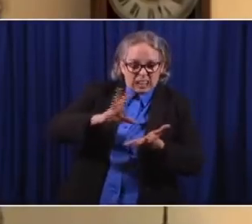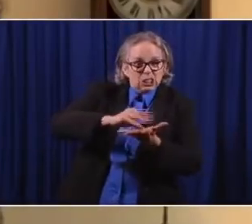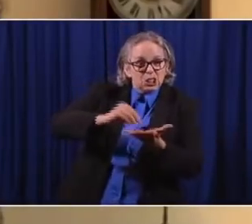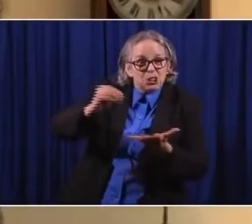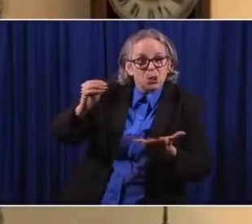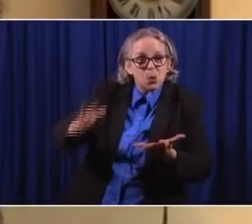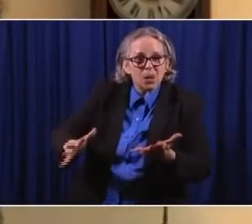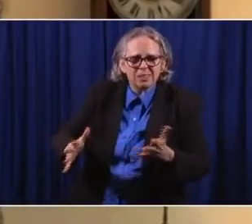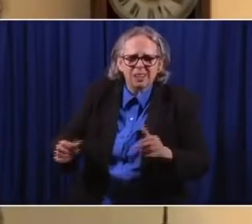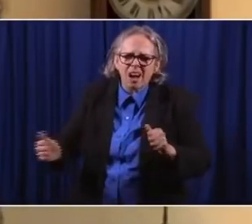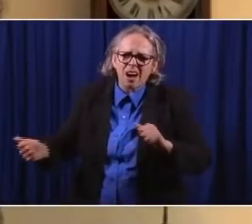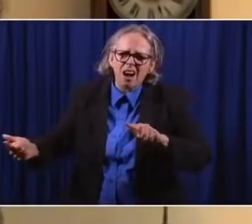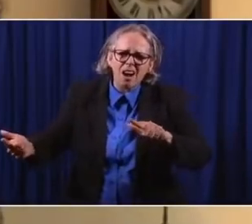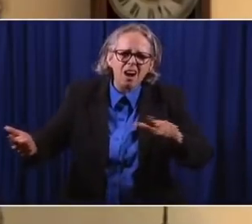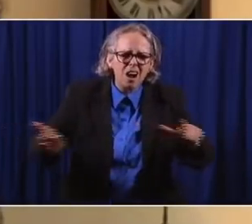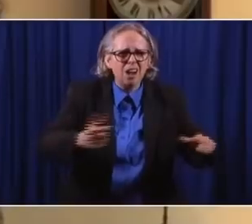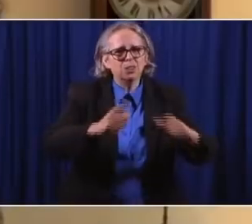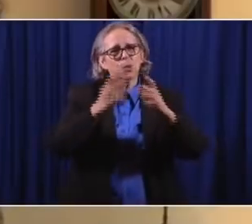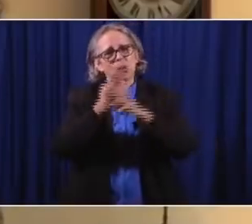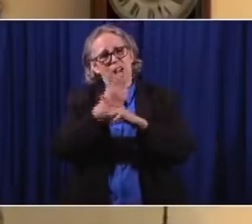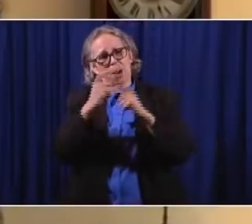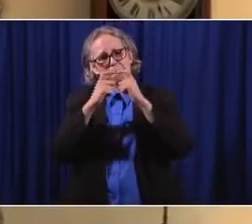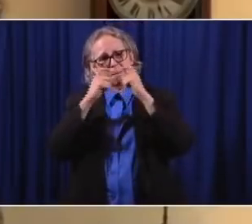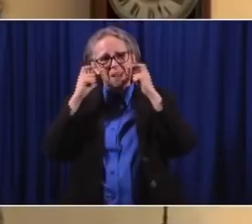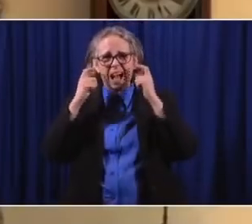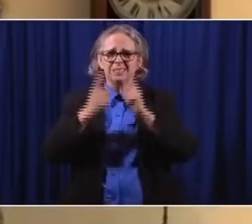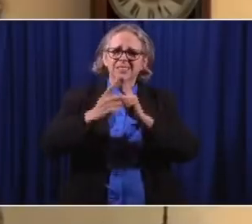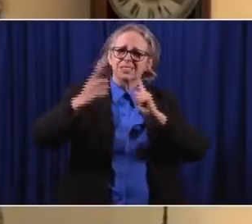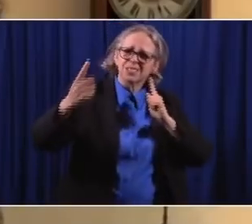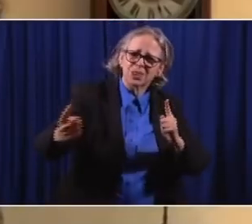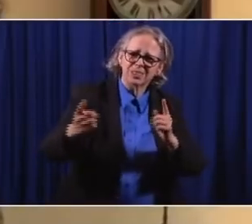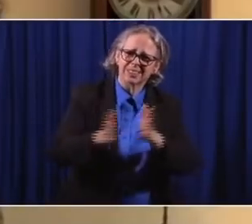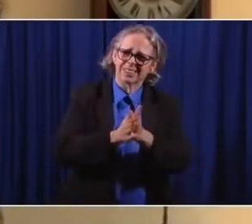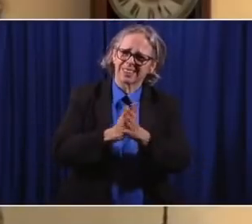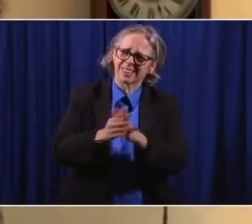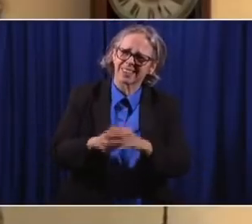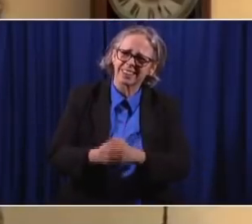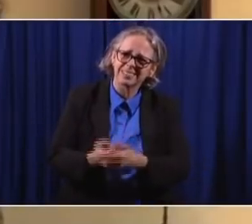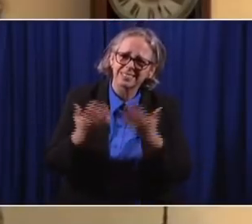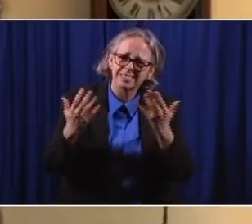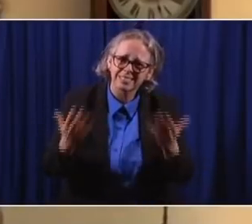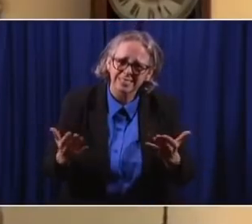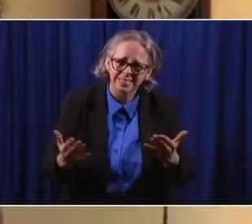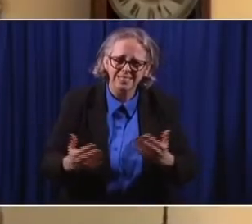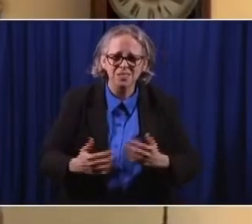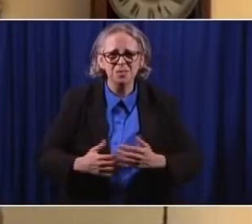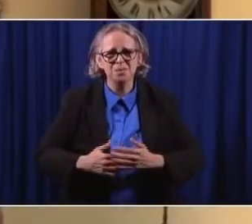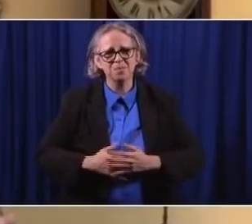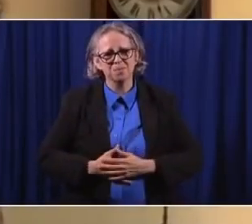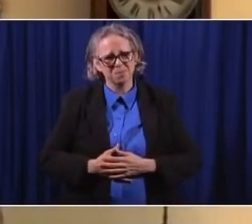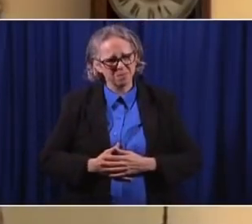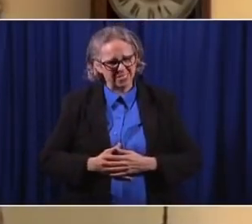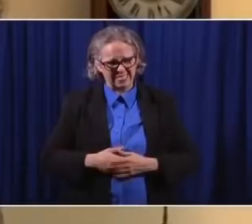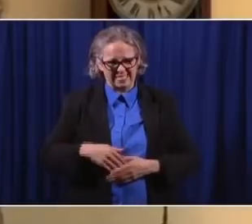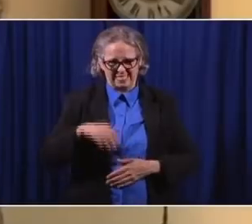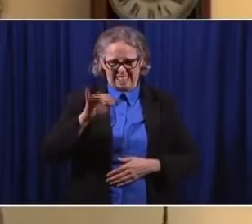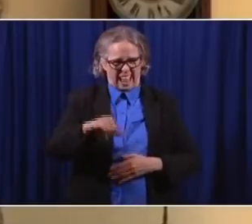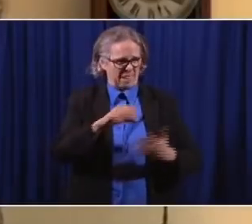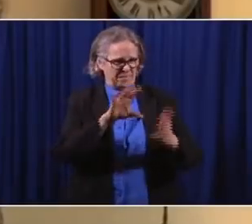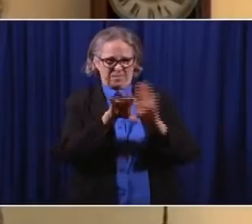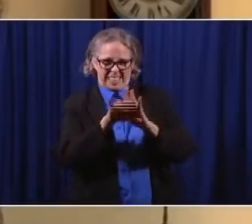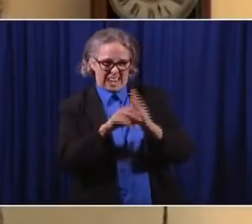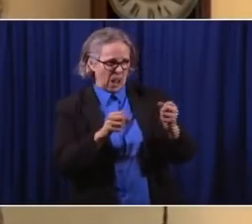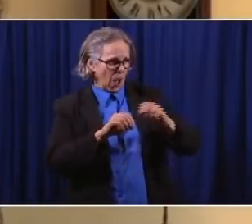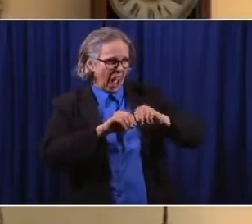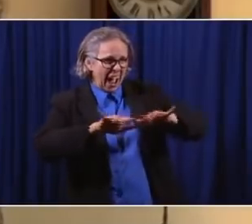worn masks and done what they needed to do. And to my knowledge, I don't think there's been any other case. There might have been some, but I don't think there's any other